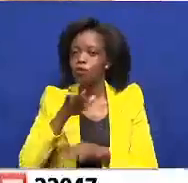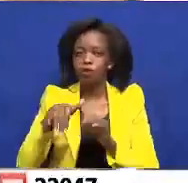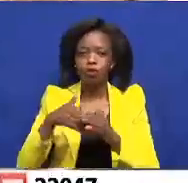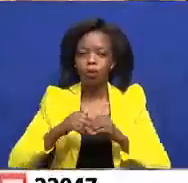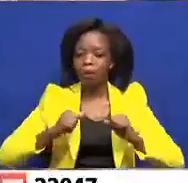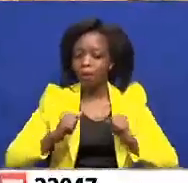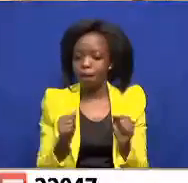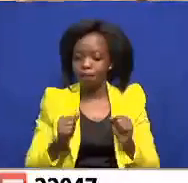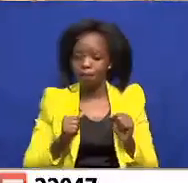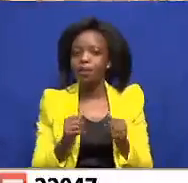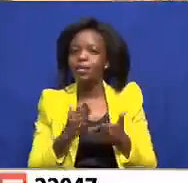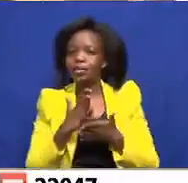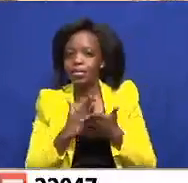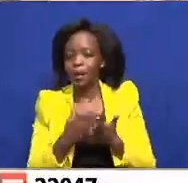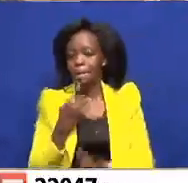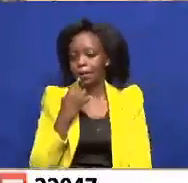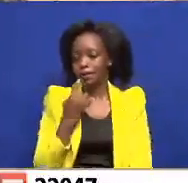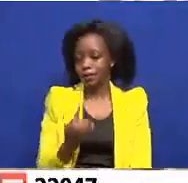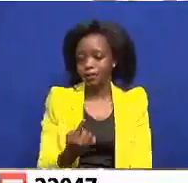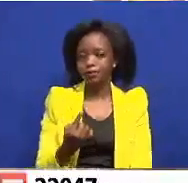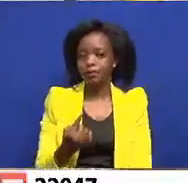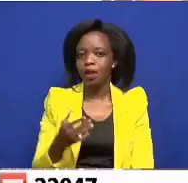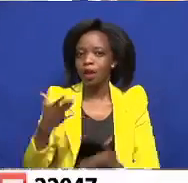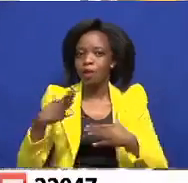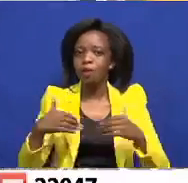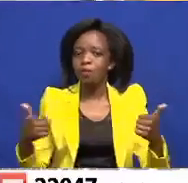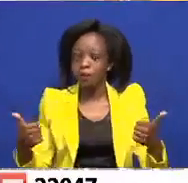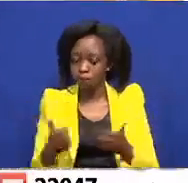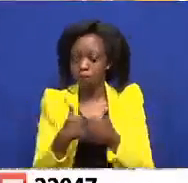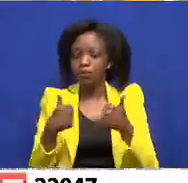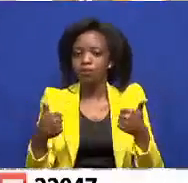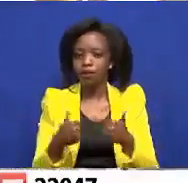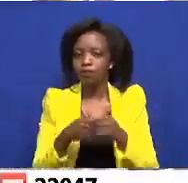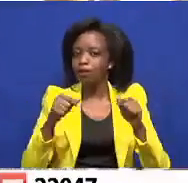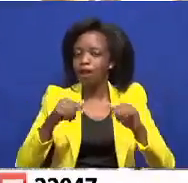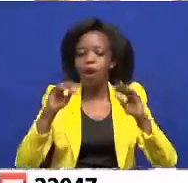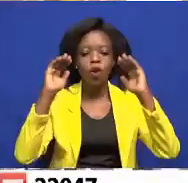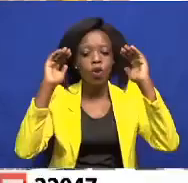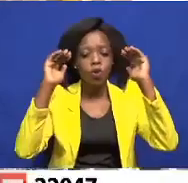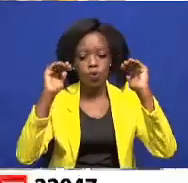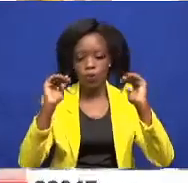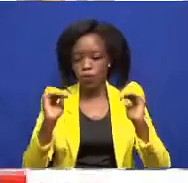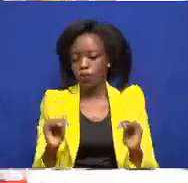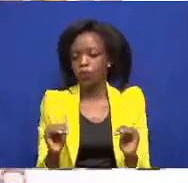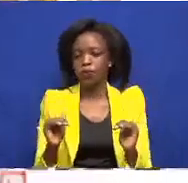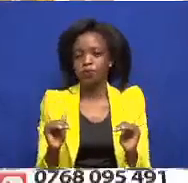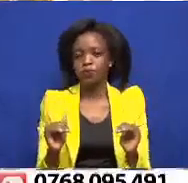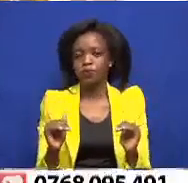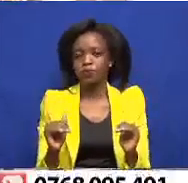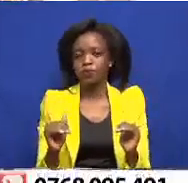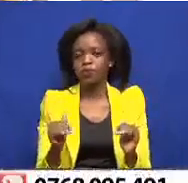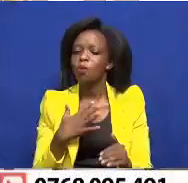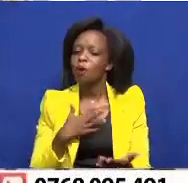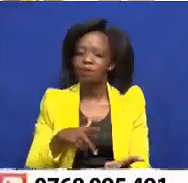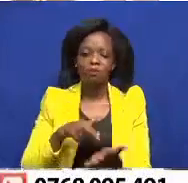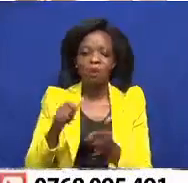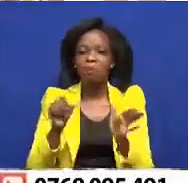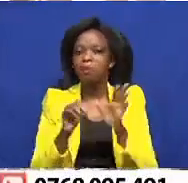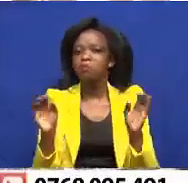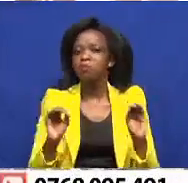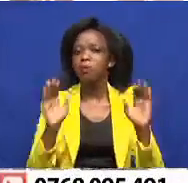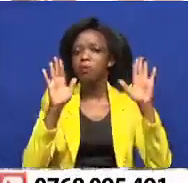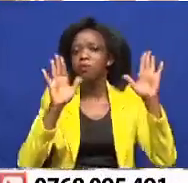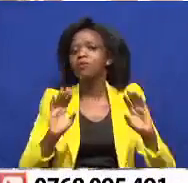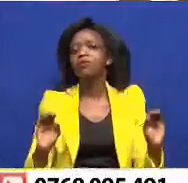the bridge. Others say the number of pedestrian deaths have significantly reduced. Bora tupite. Mr.